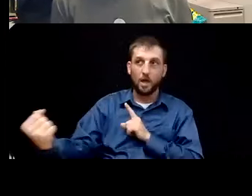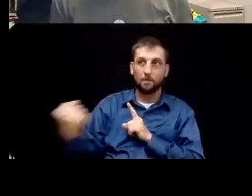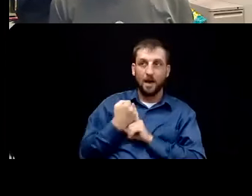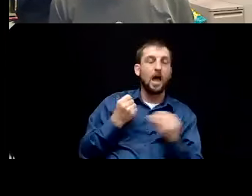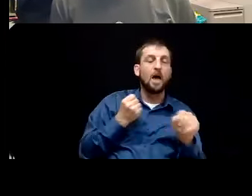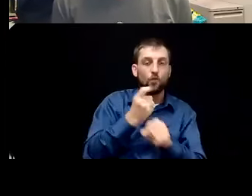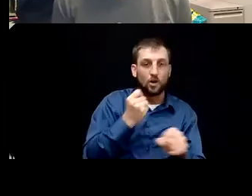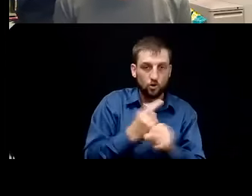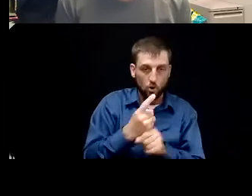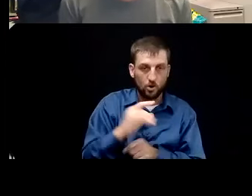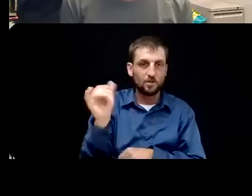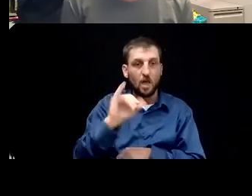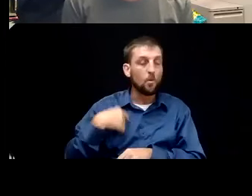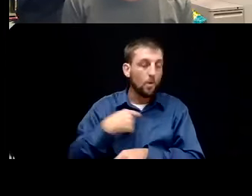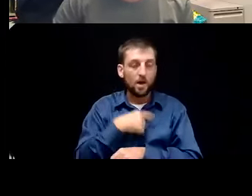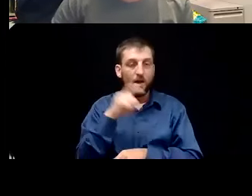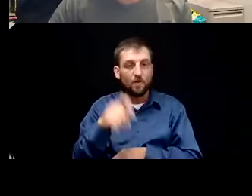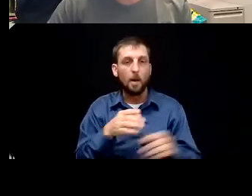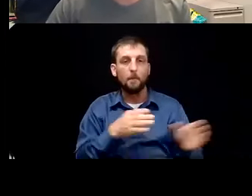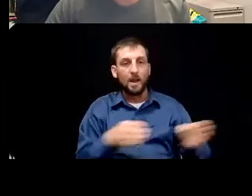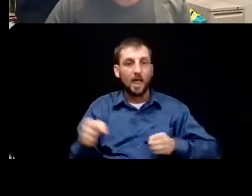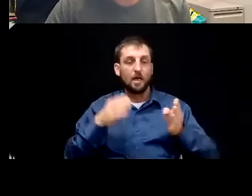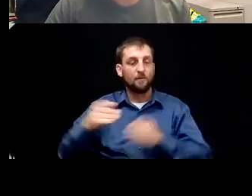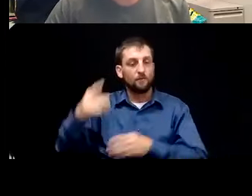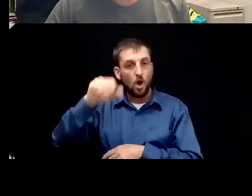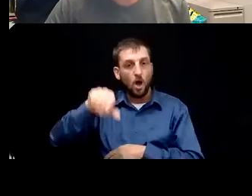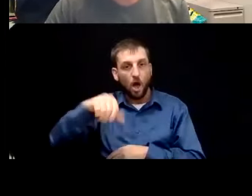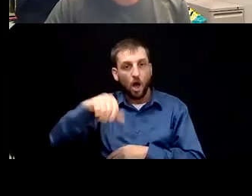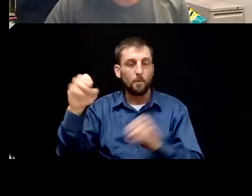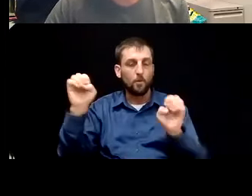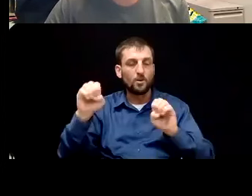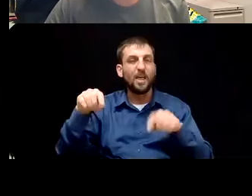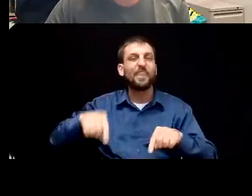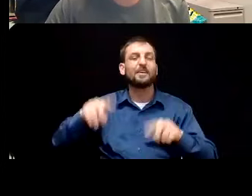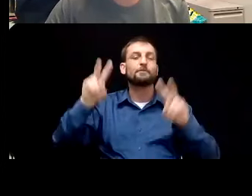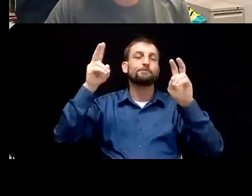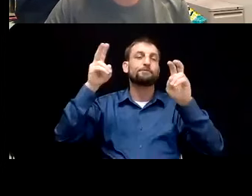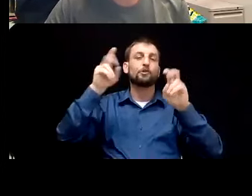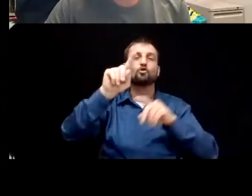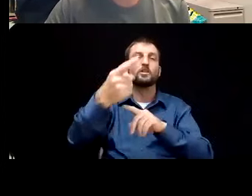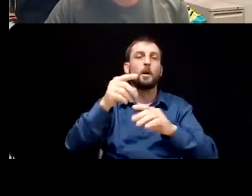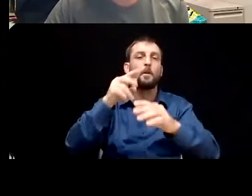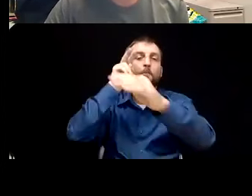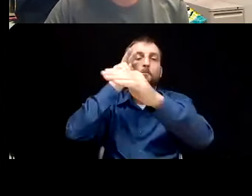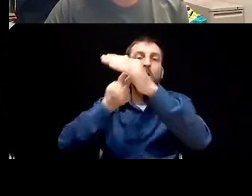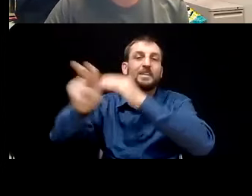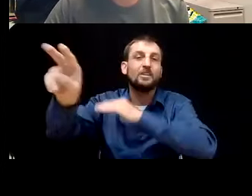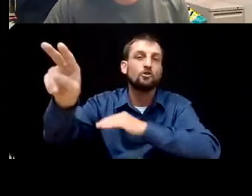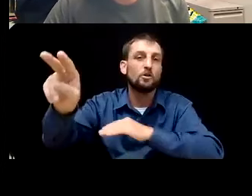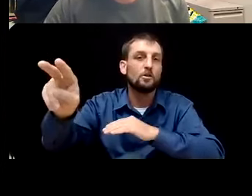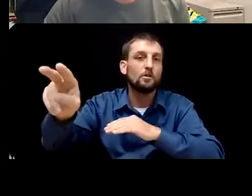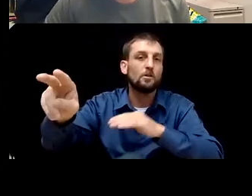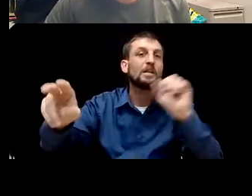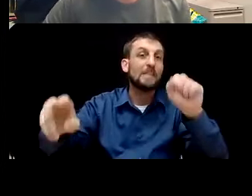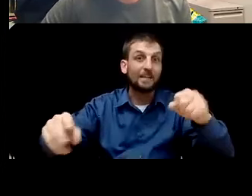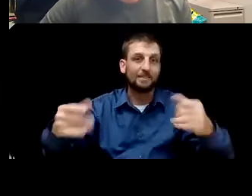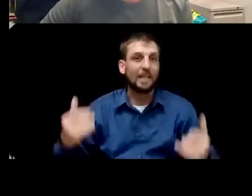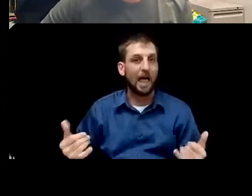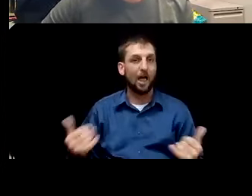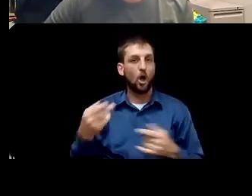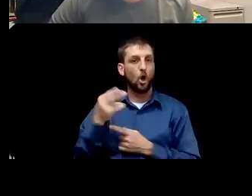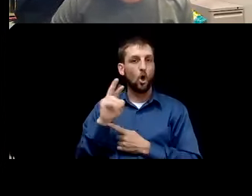emergencies that this is just predictions, and it just kind of puts us in the time frame of, yes, we are in hurricane season. And then we